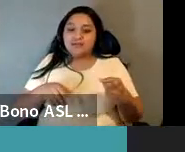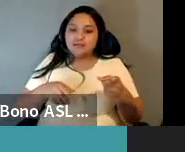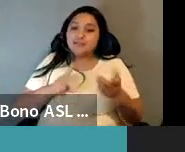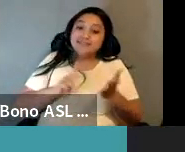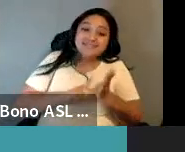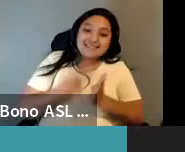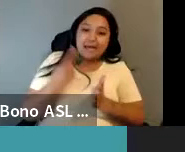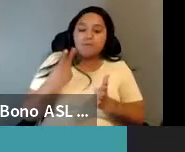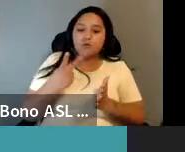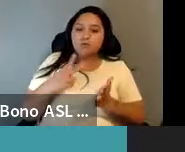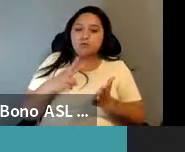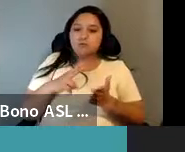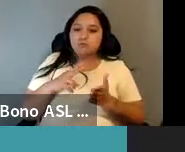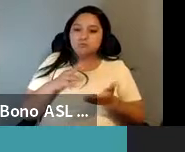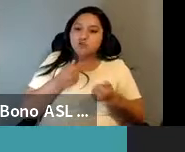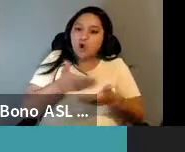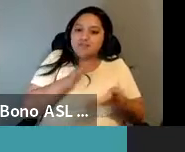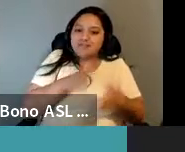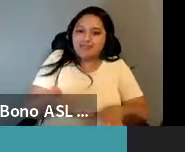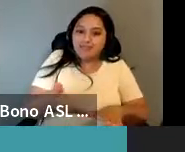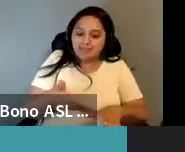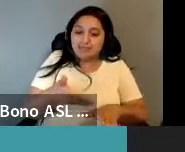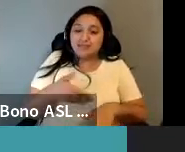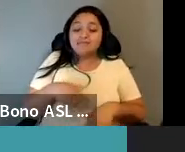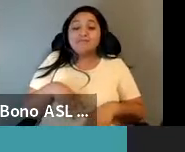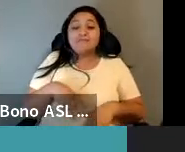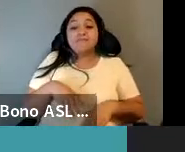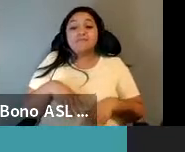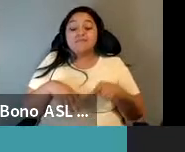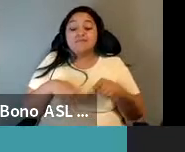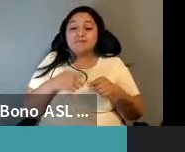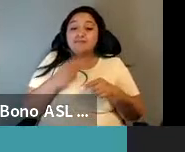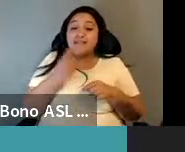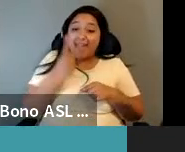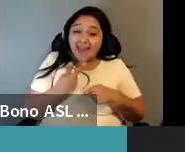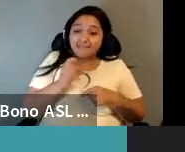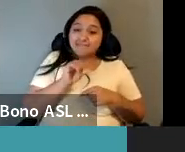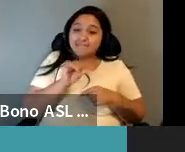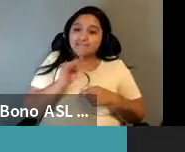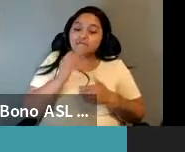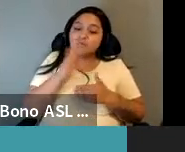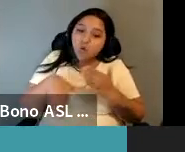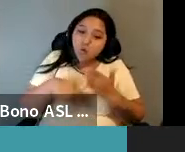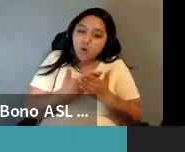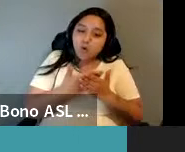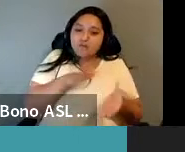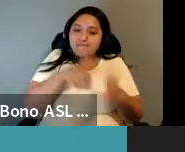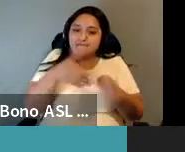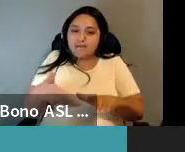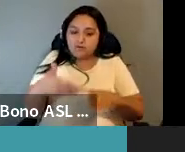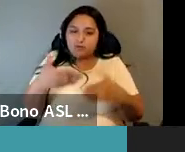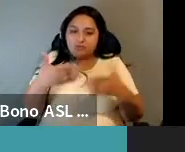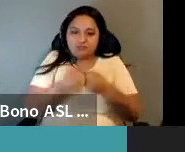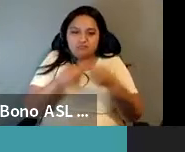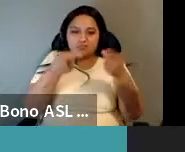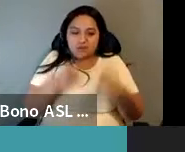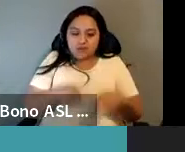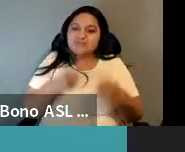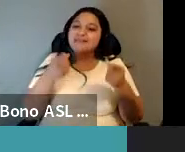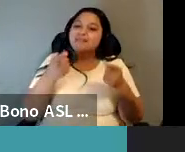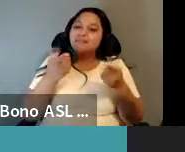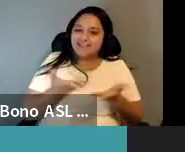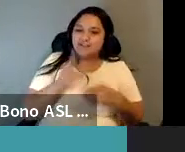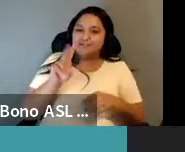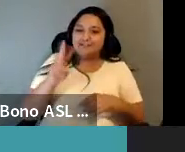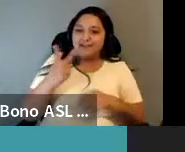fatal traffic crashes happen in the second district. The county itself and our office are